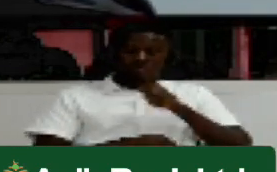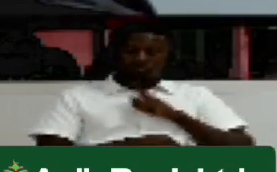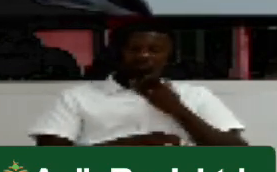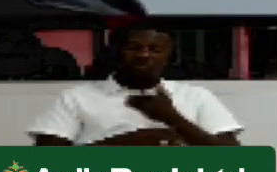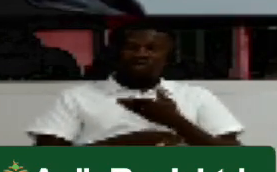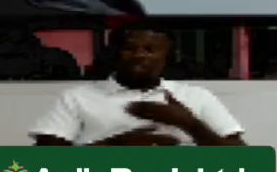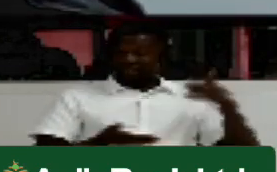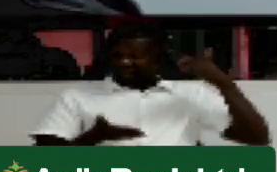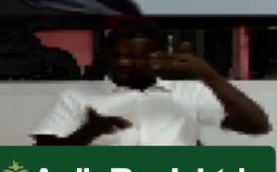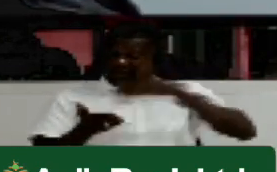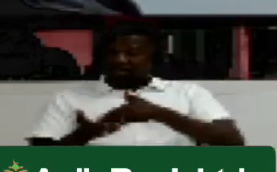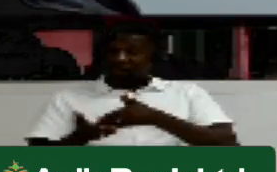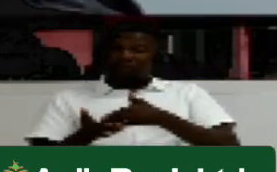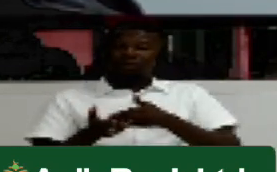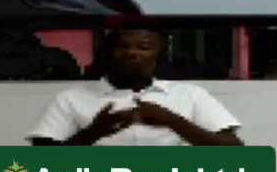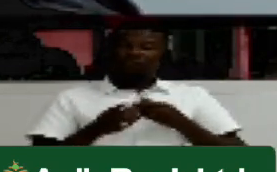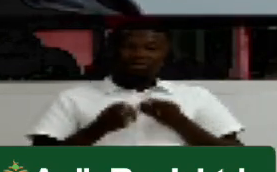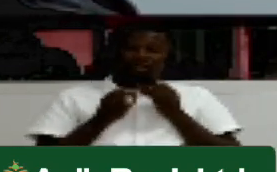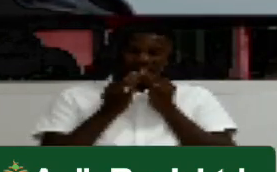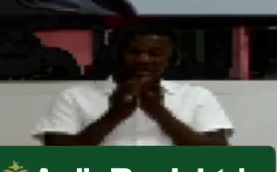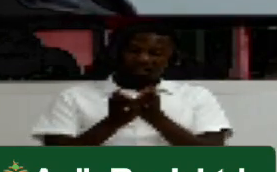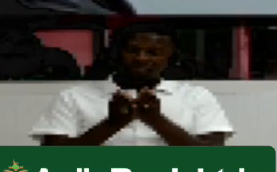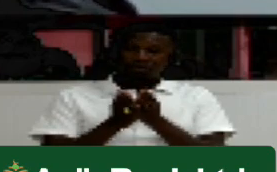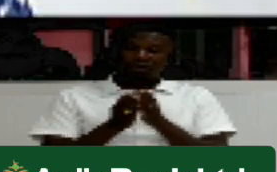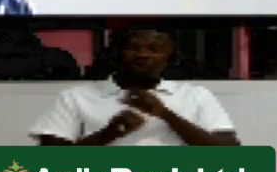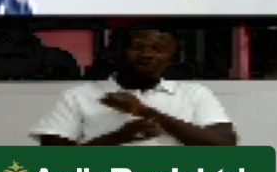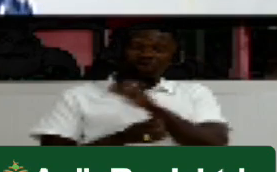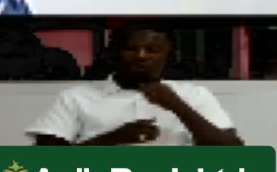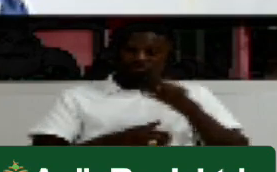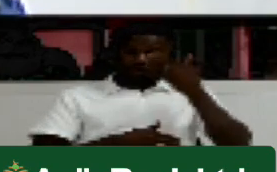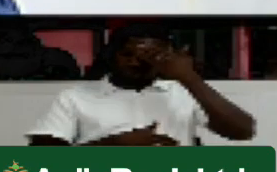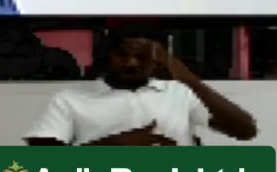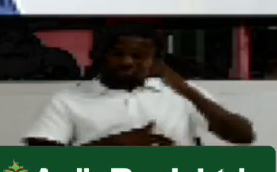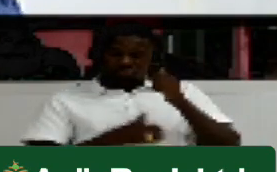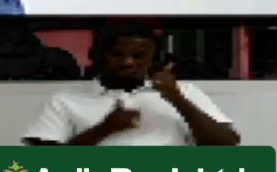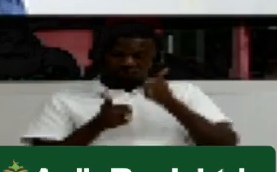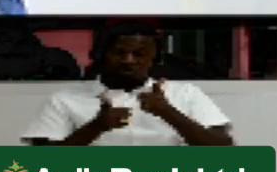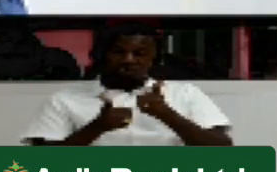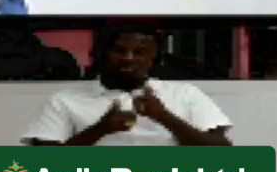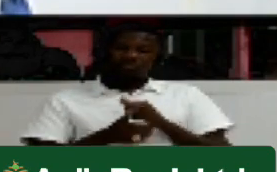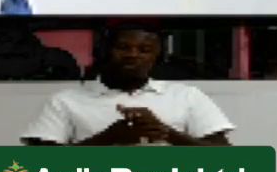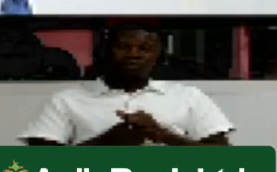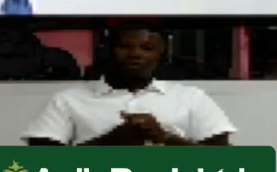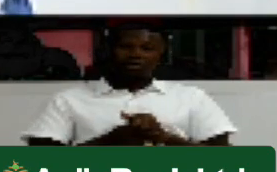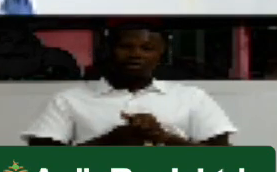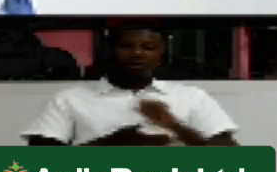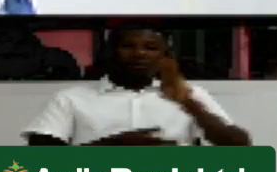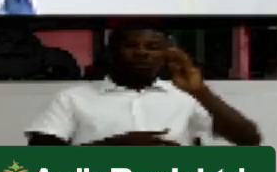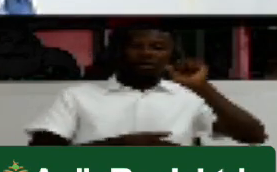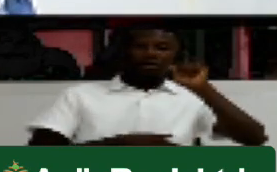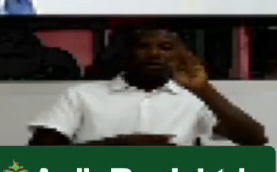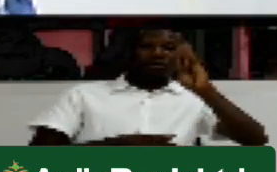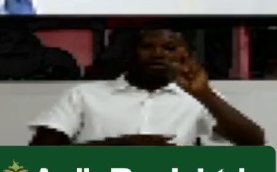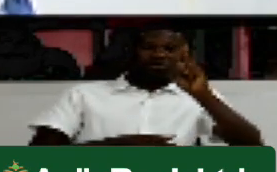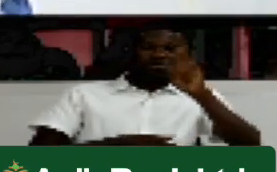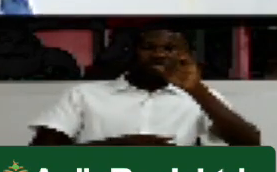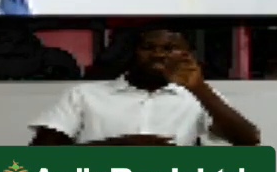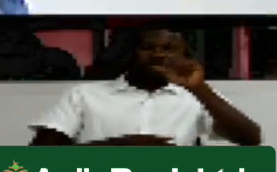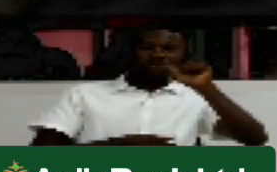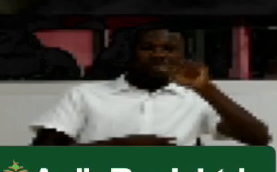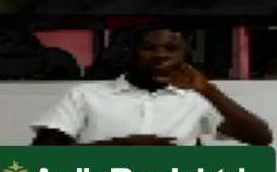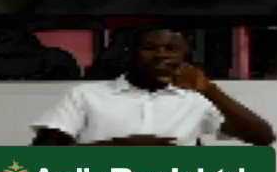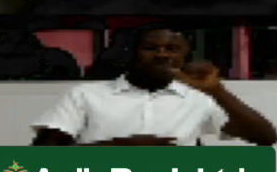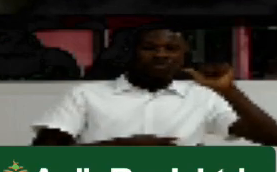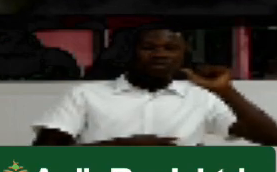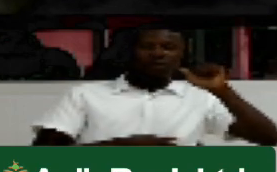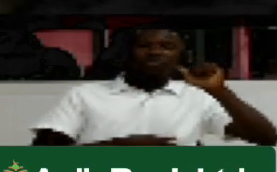still dictated by our moral conscience. Babukar Baji, Karamu